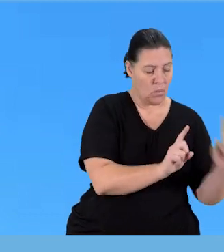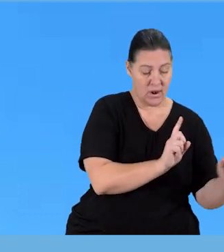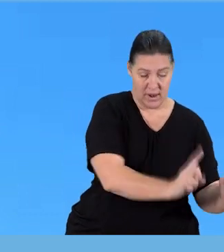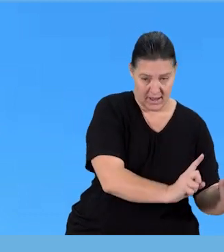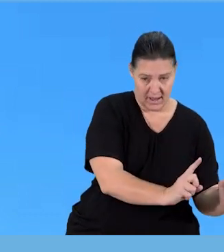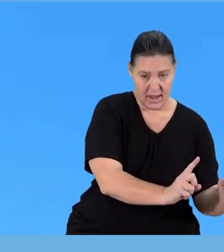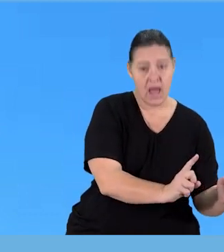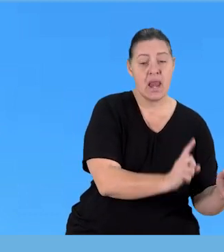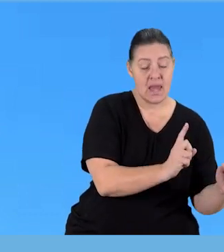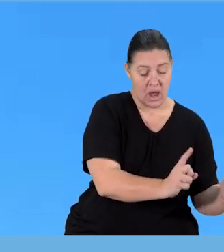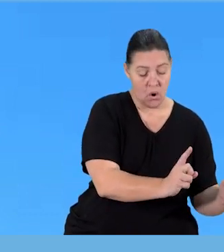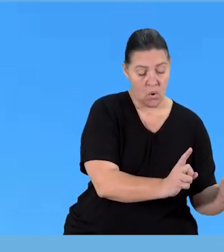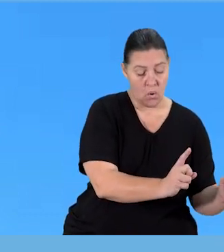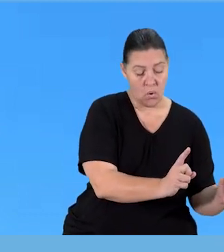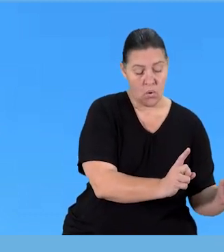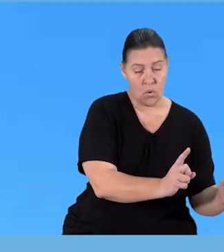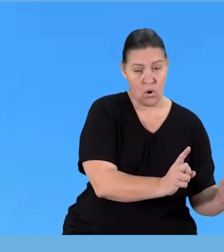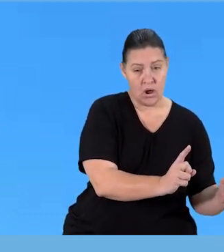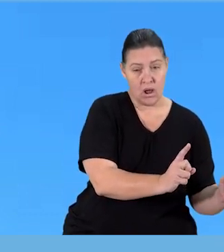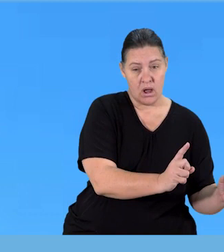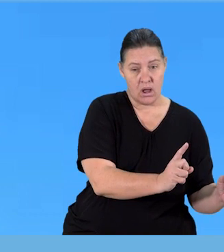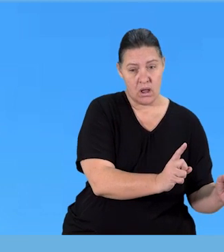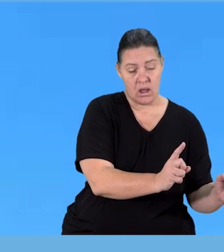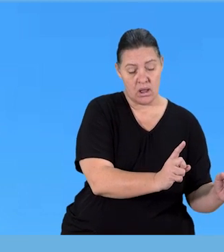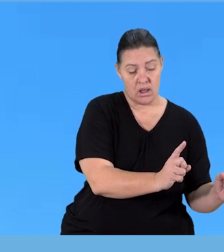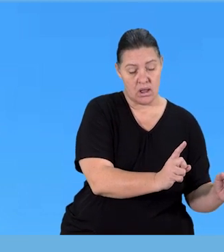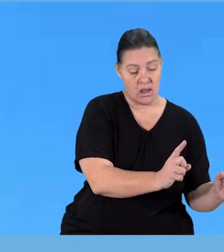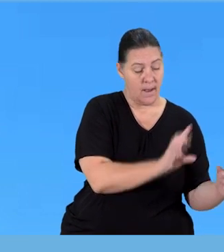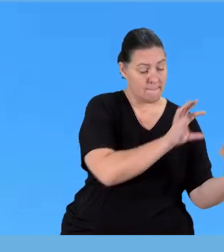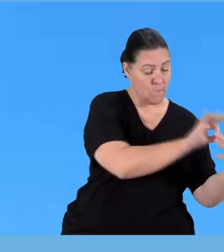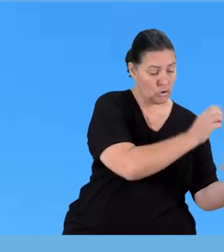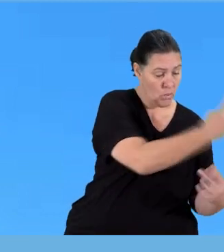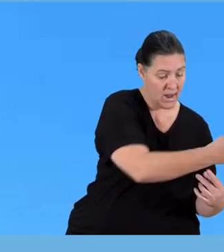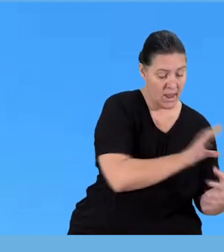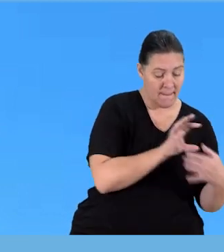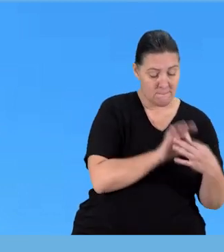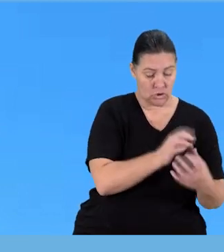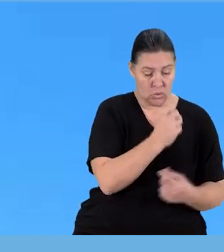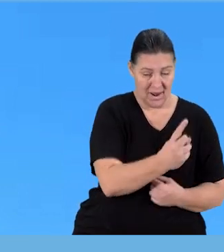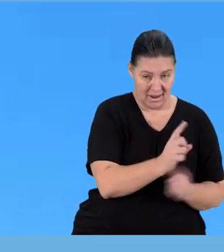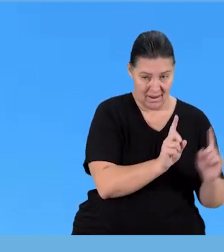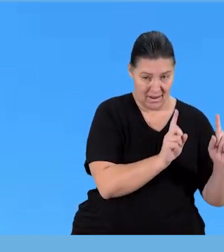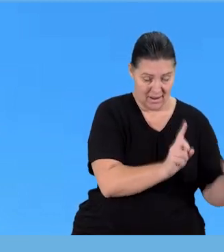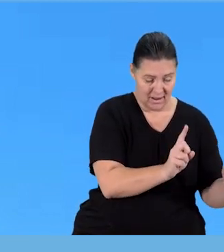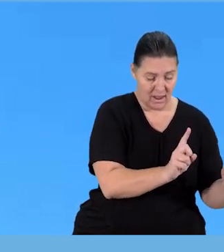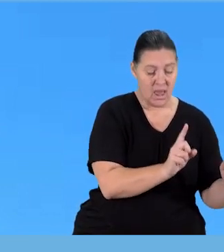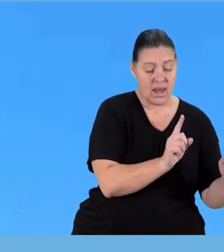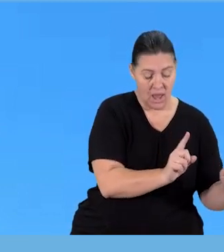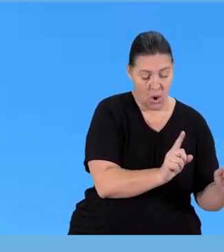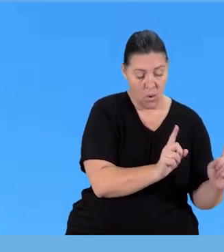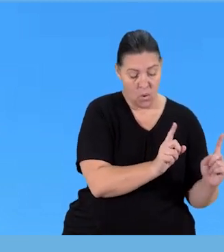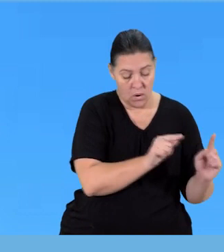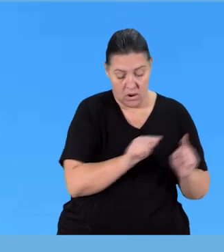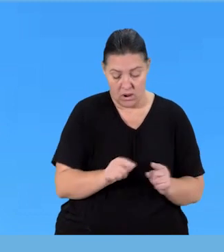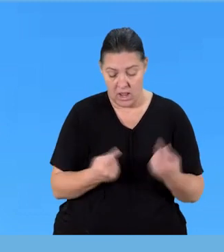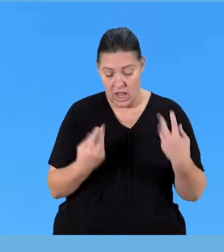then as the product, they are chemically bonded together to form one substance. Now, the properties of this substance is going to be different